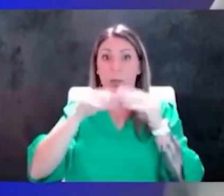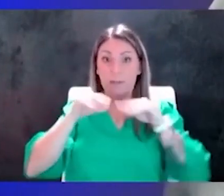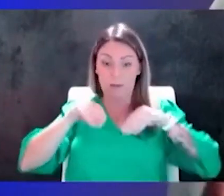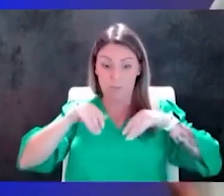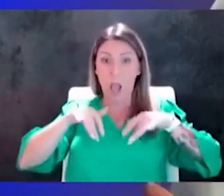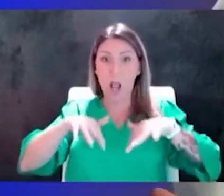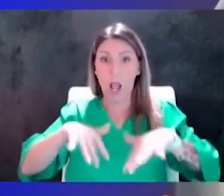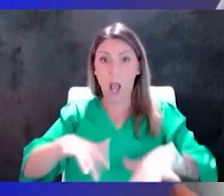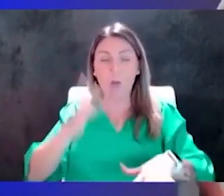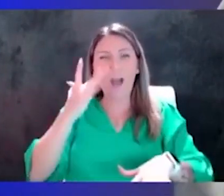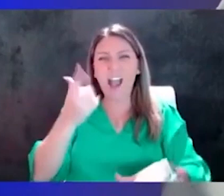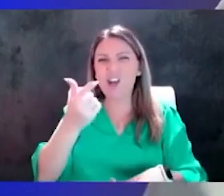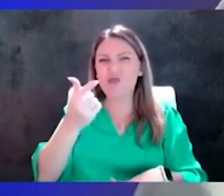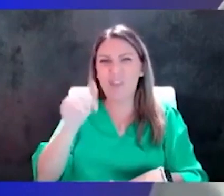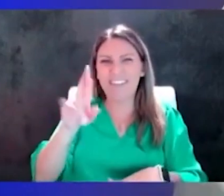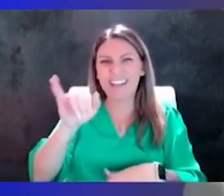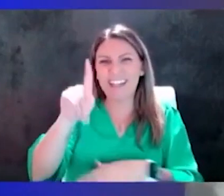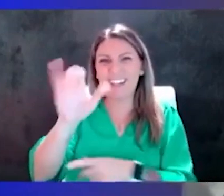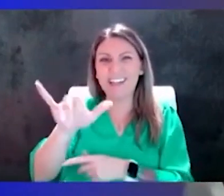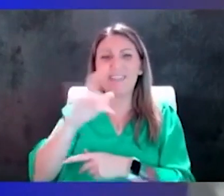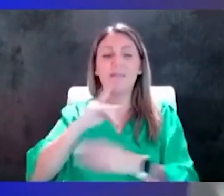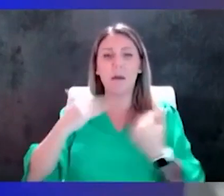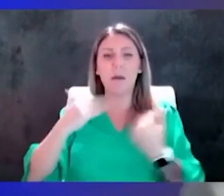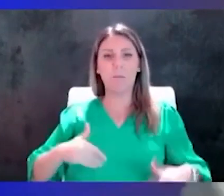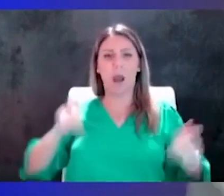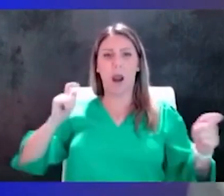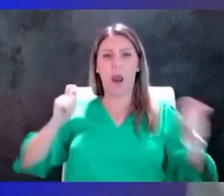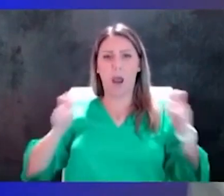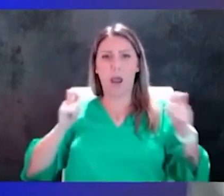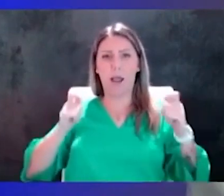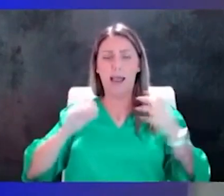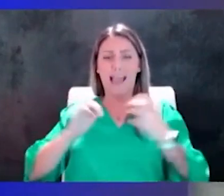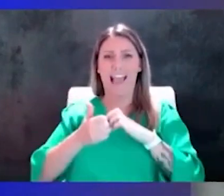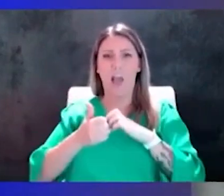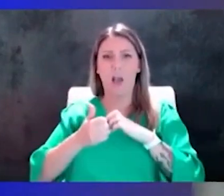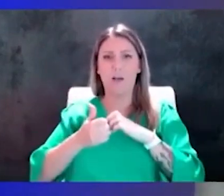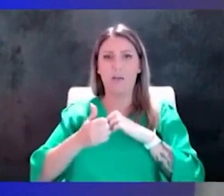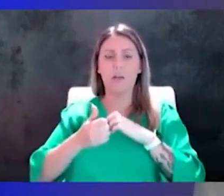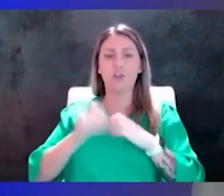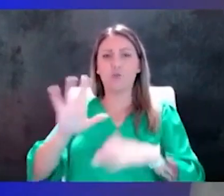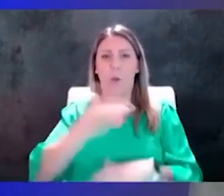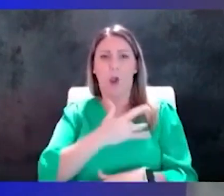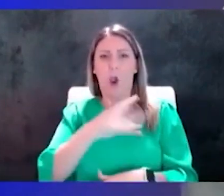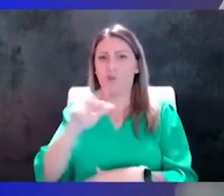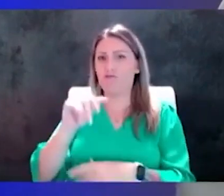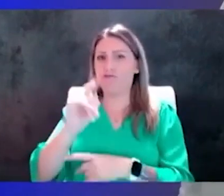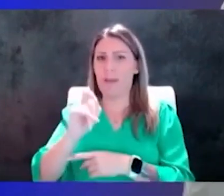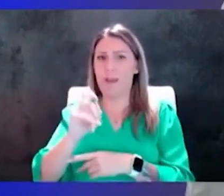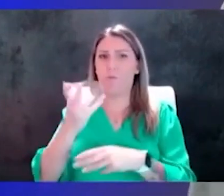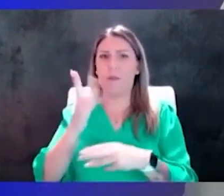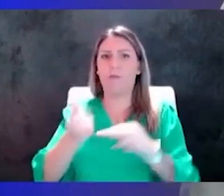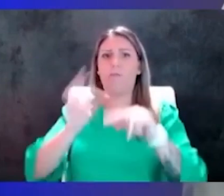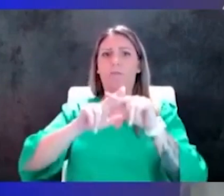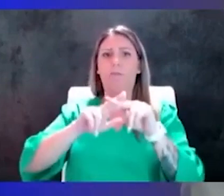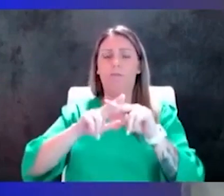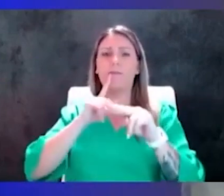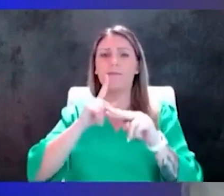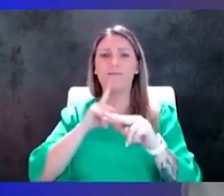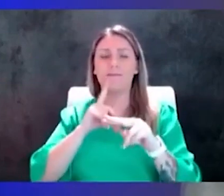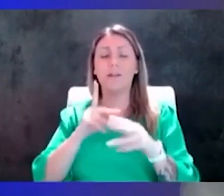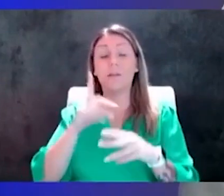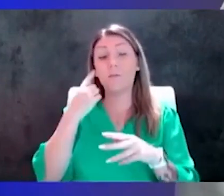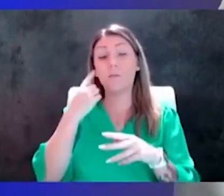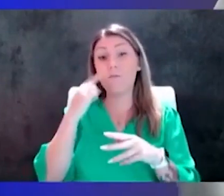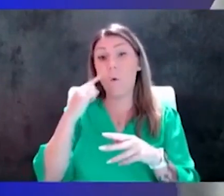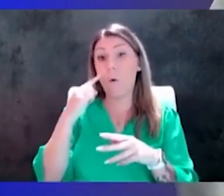down. Our body compensates for that by raising our blood pressure or raising our heart rate up a little bit to compensate for that. But in patients who have POTS, their heart